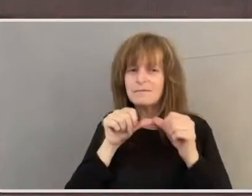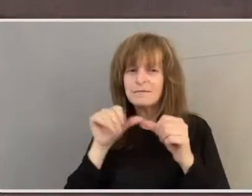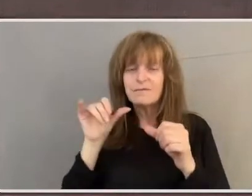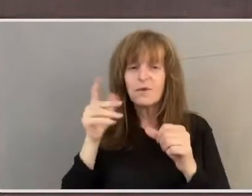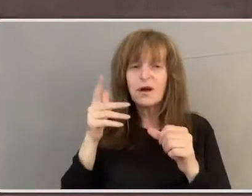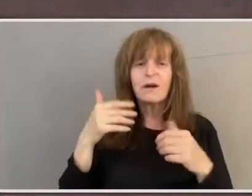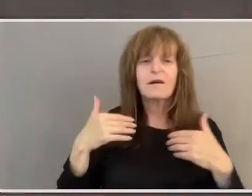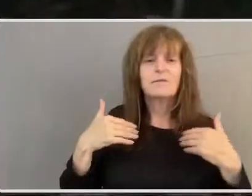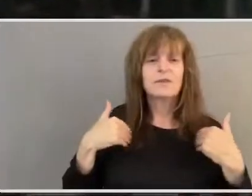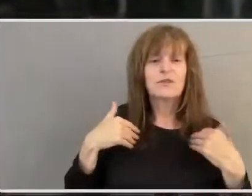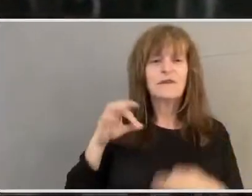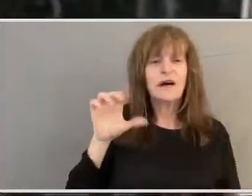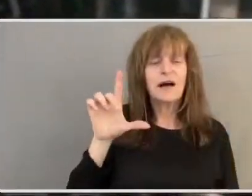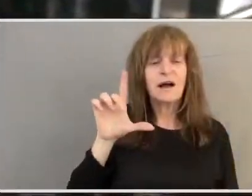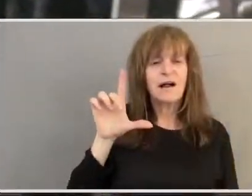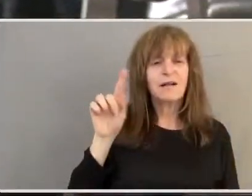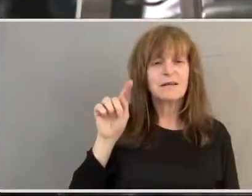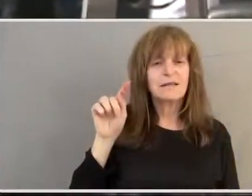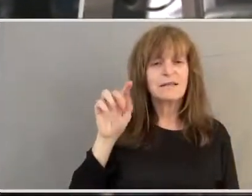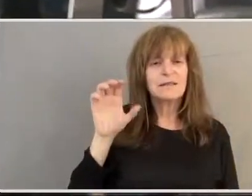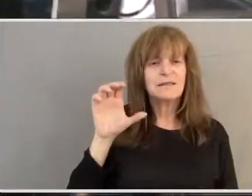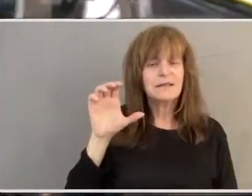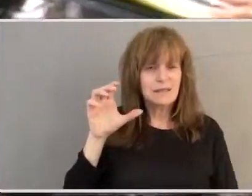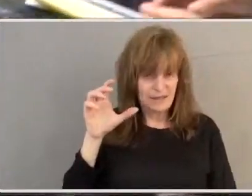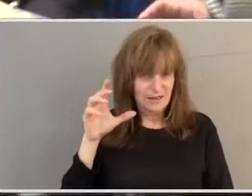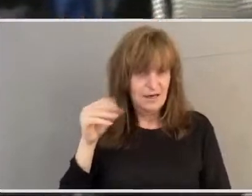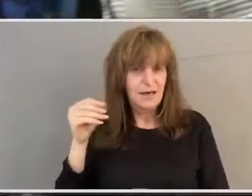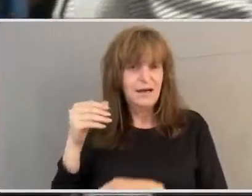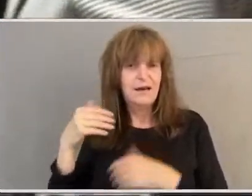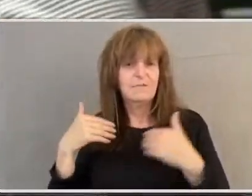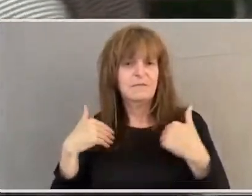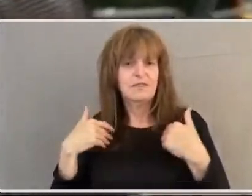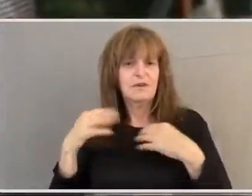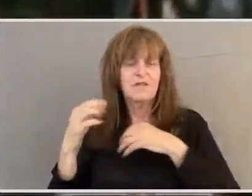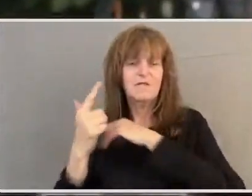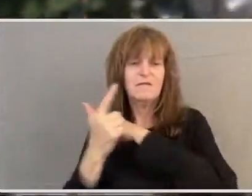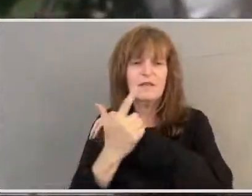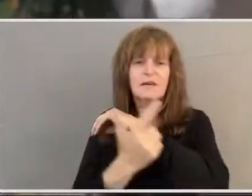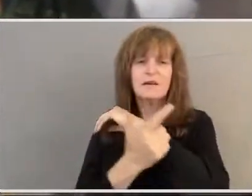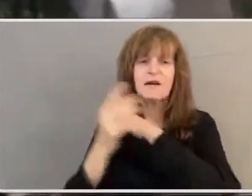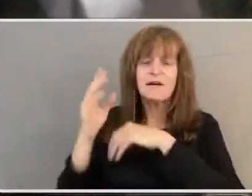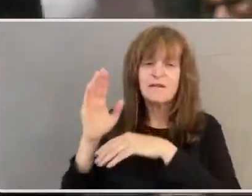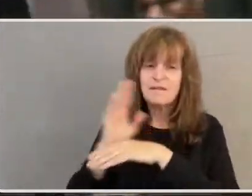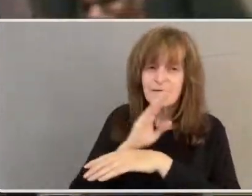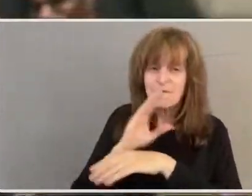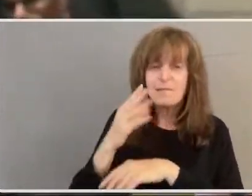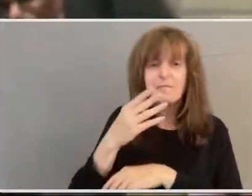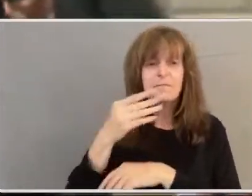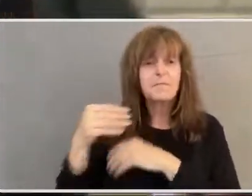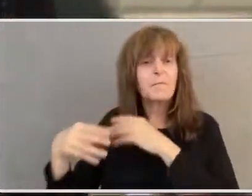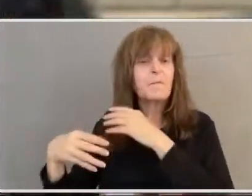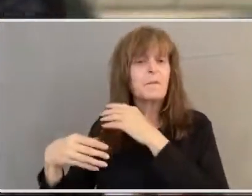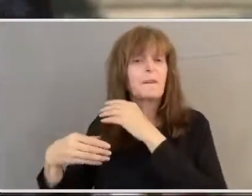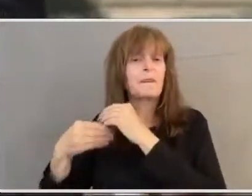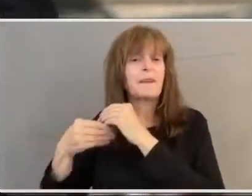Calandra returns as the Government House Leader. I would ask the Minister to come forward to take his oath.